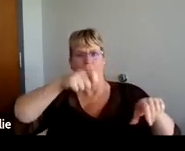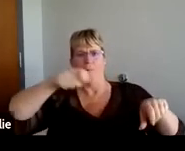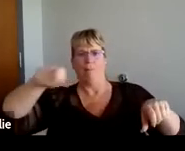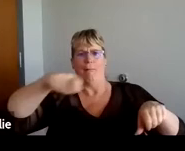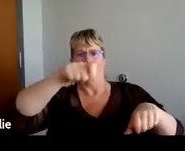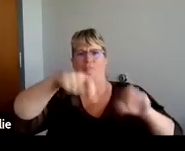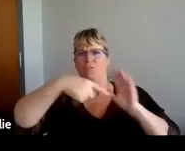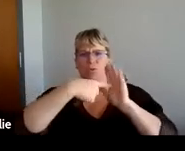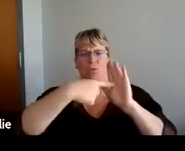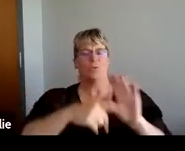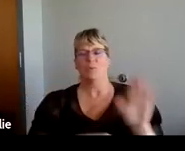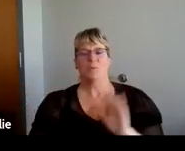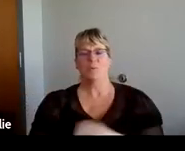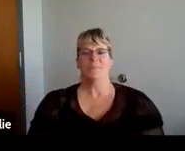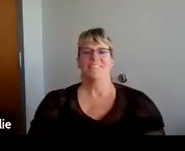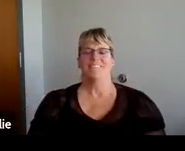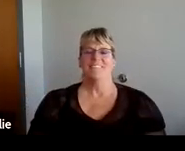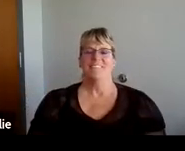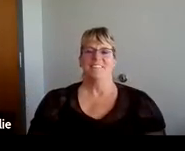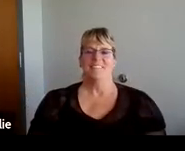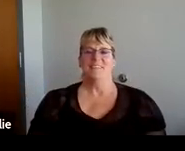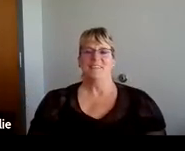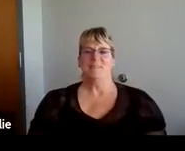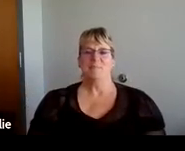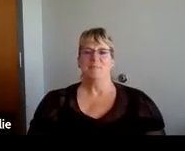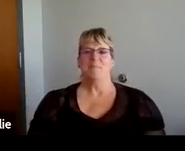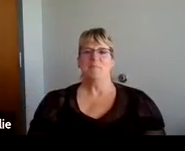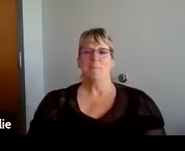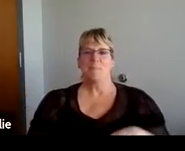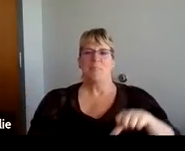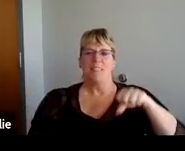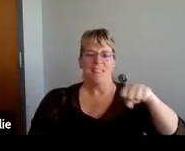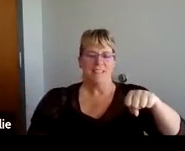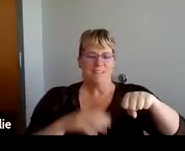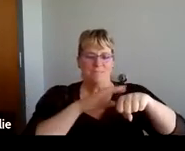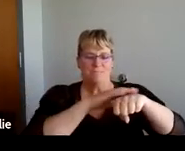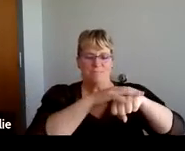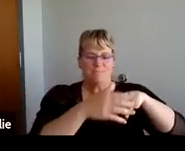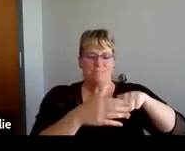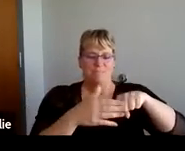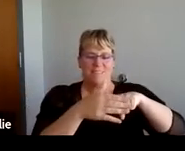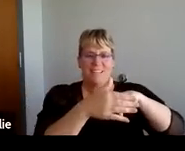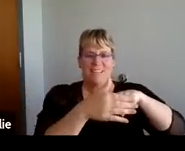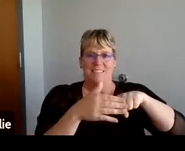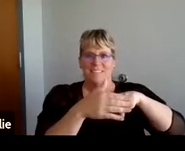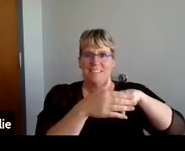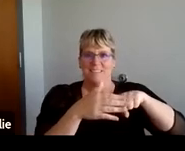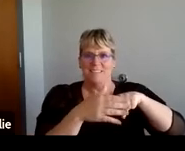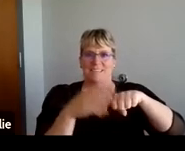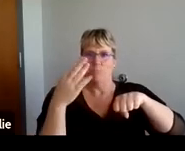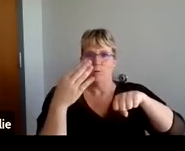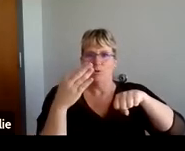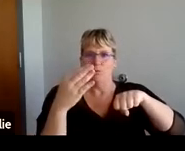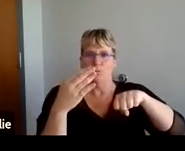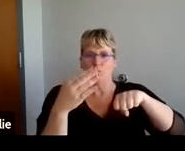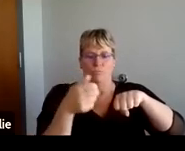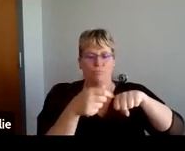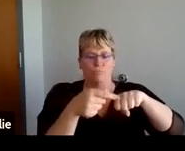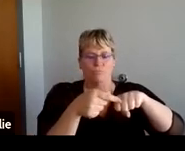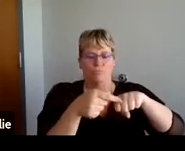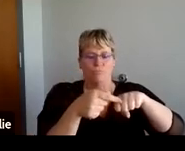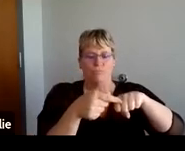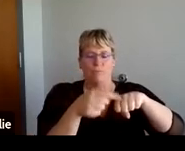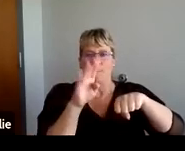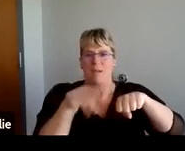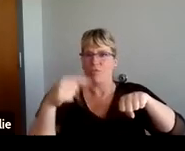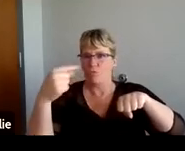here, but the prefrontal cortex is that little area in blue in front of the